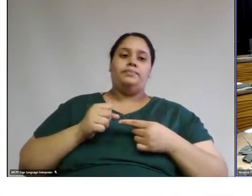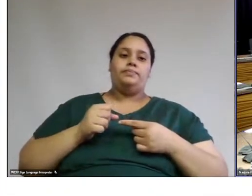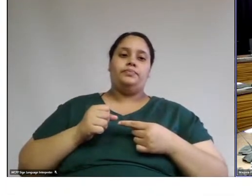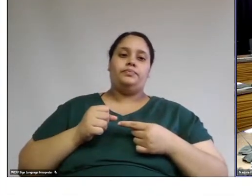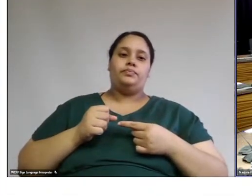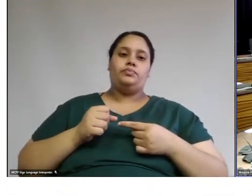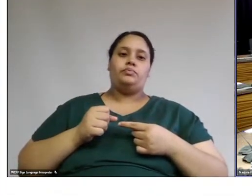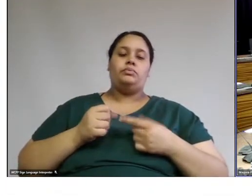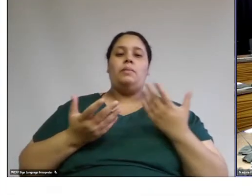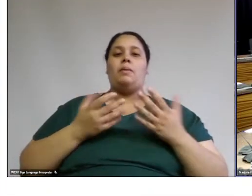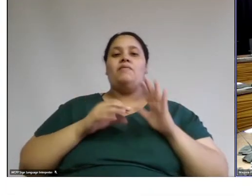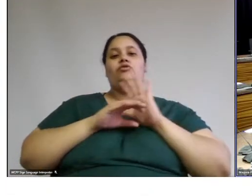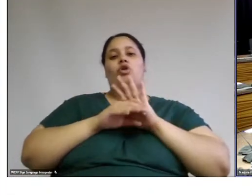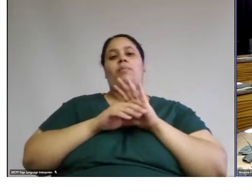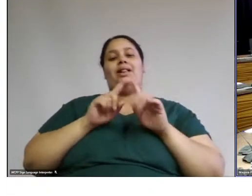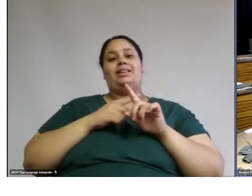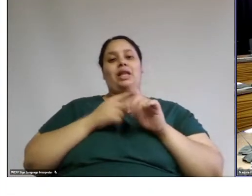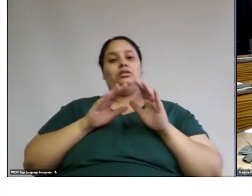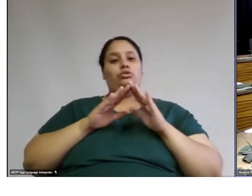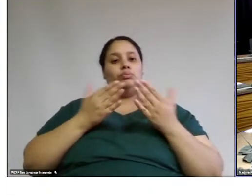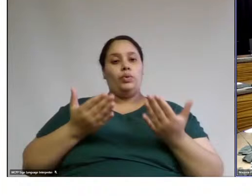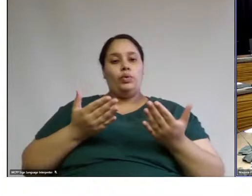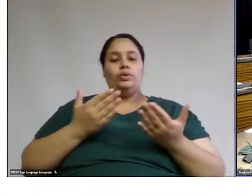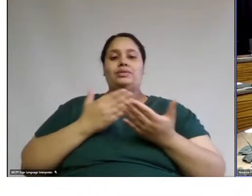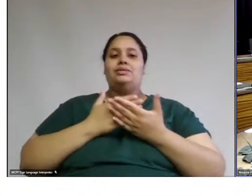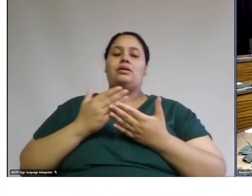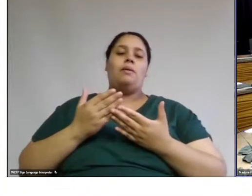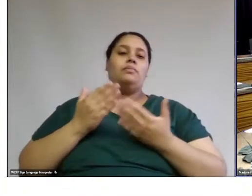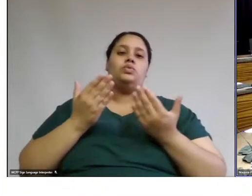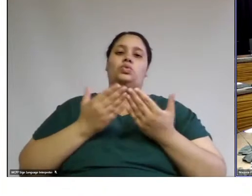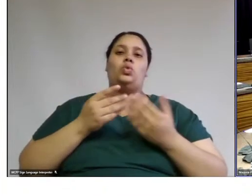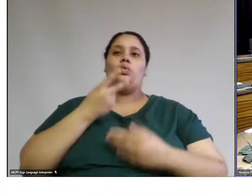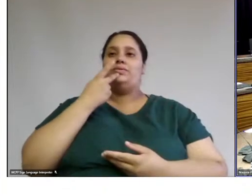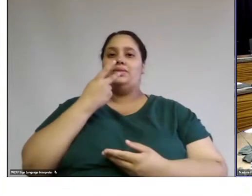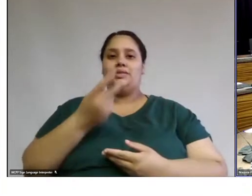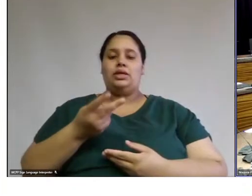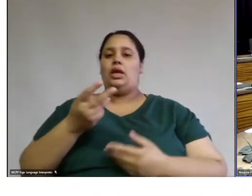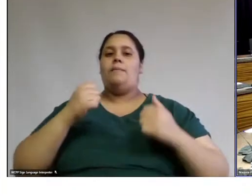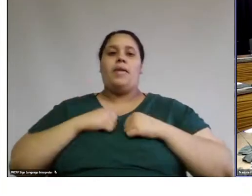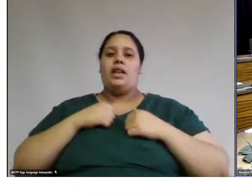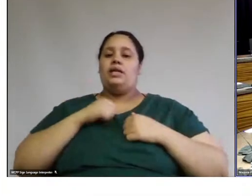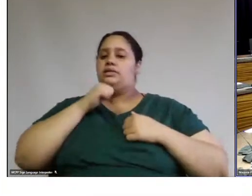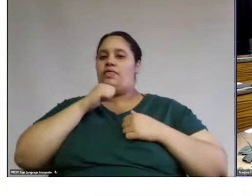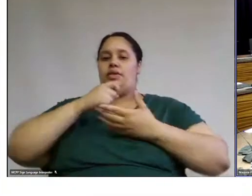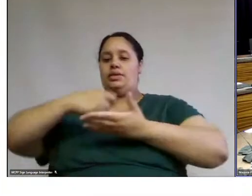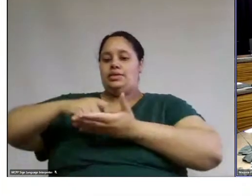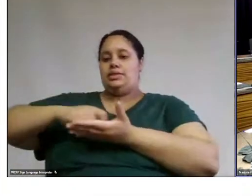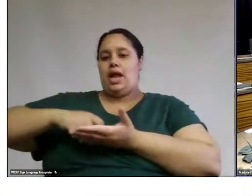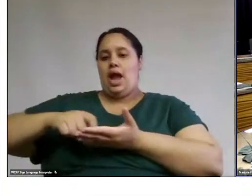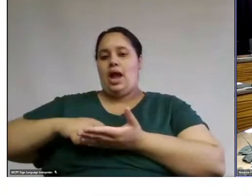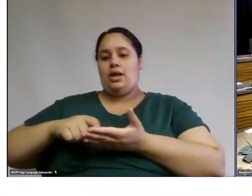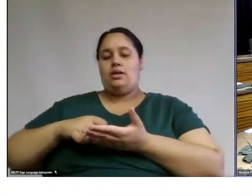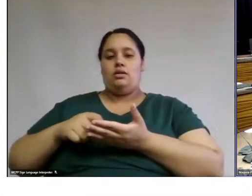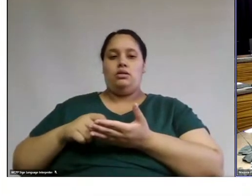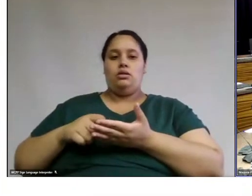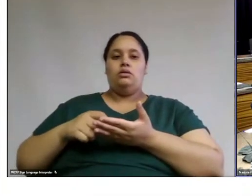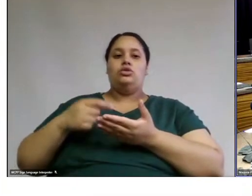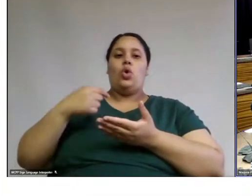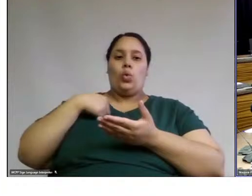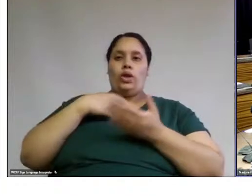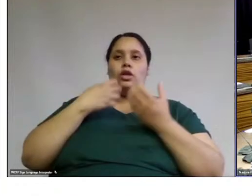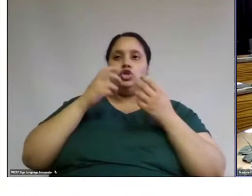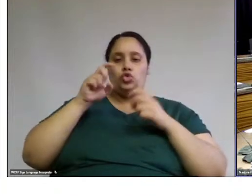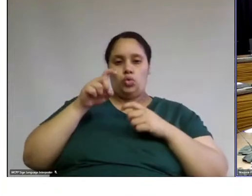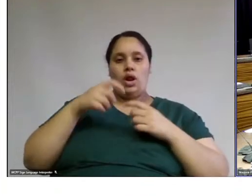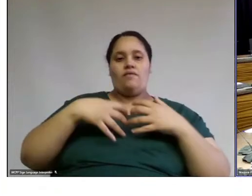issued textbooks, in some cases we didn't find that the parents signed for the textbook. So we're supposed to have a register where the